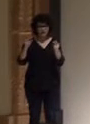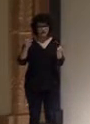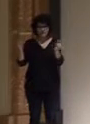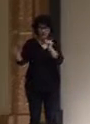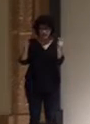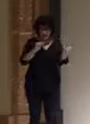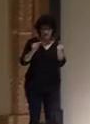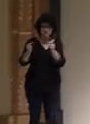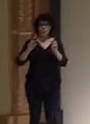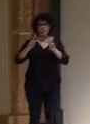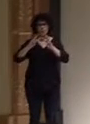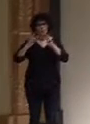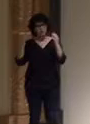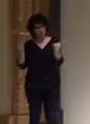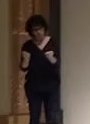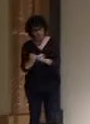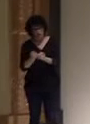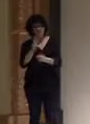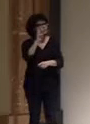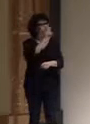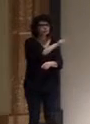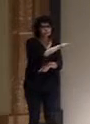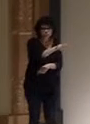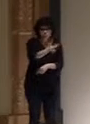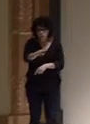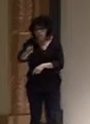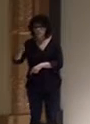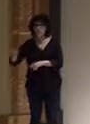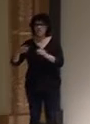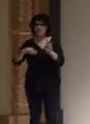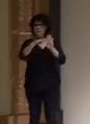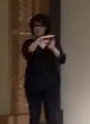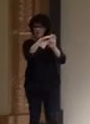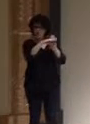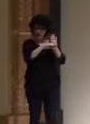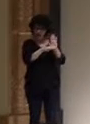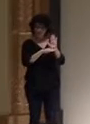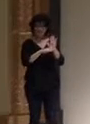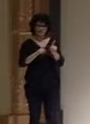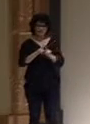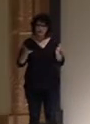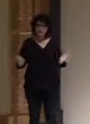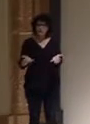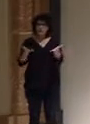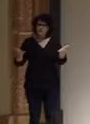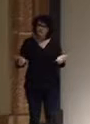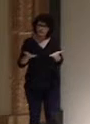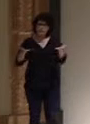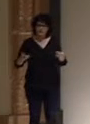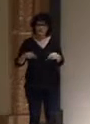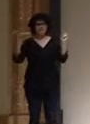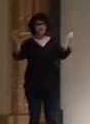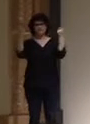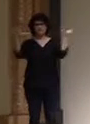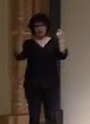program based on DDD, our Festival Dias da Dança, and connected with the local artistic community,